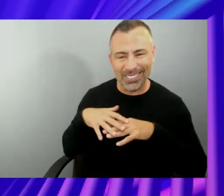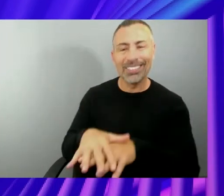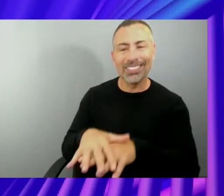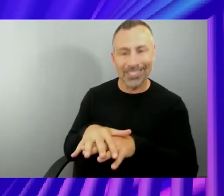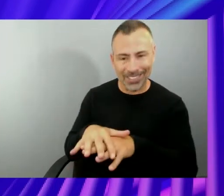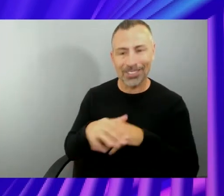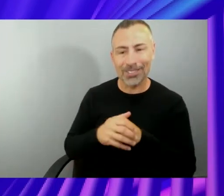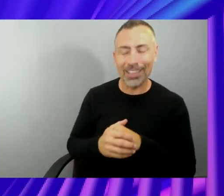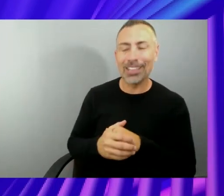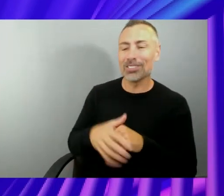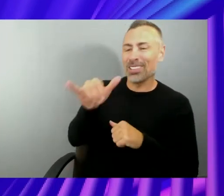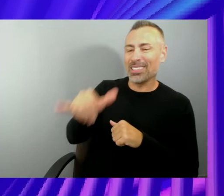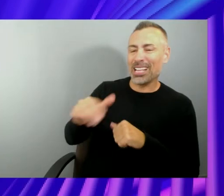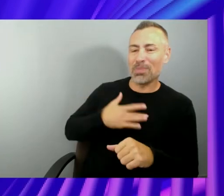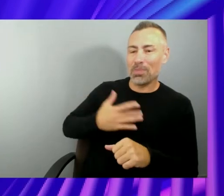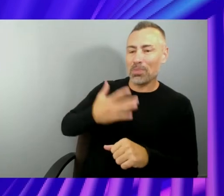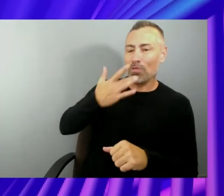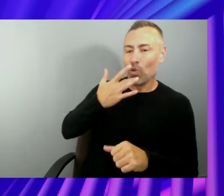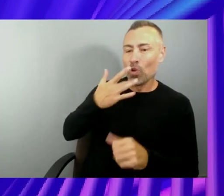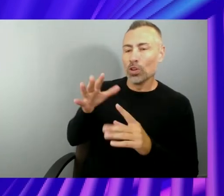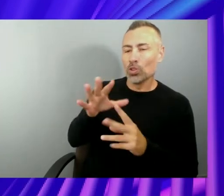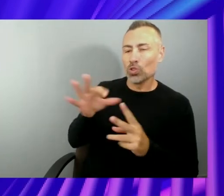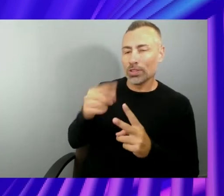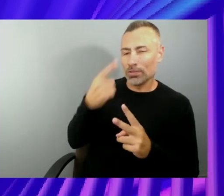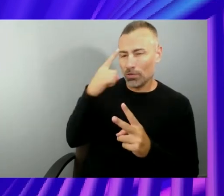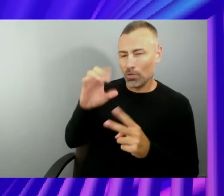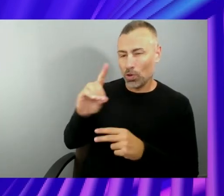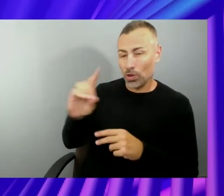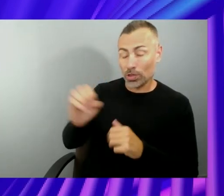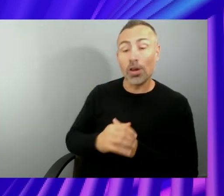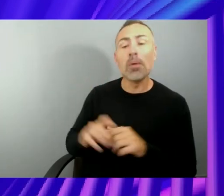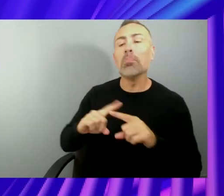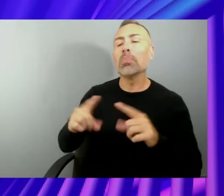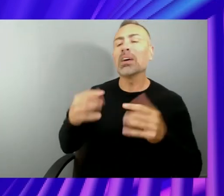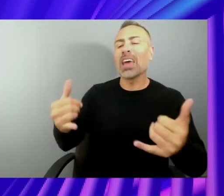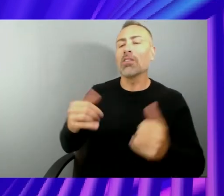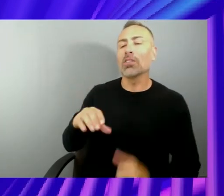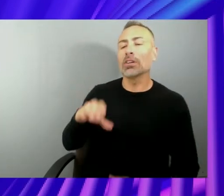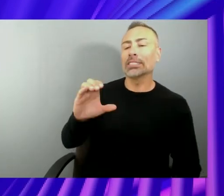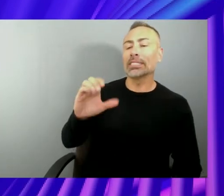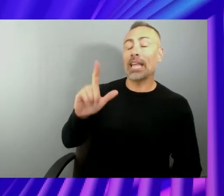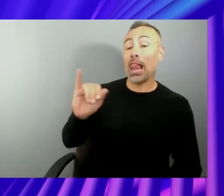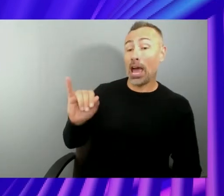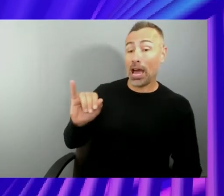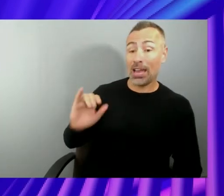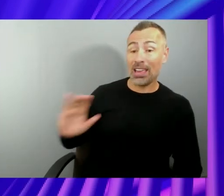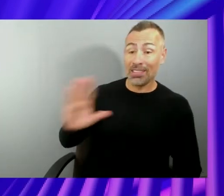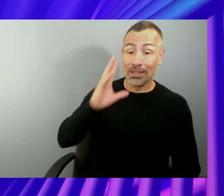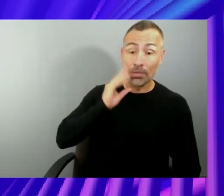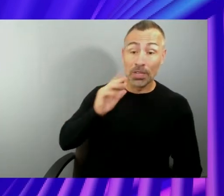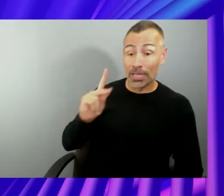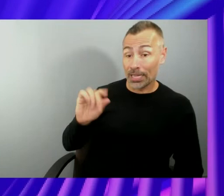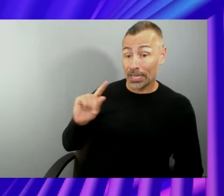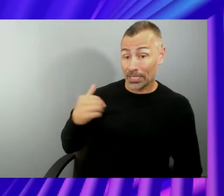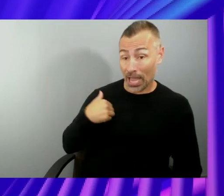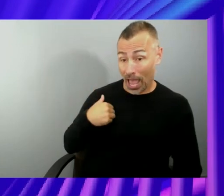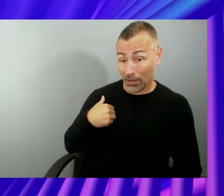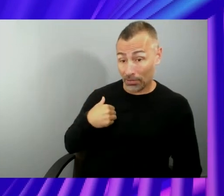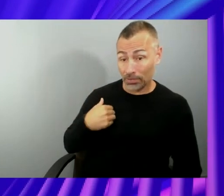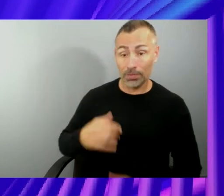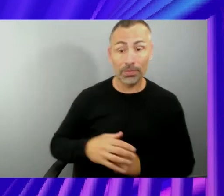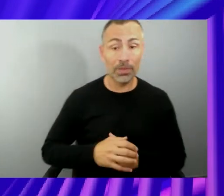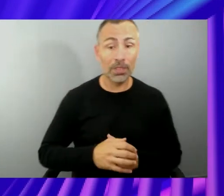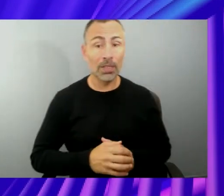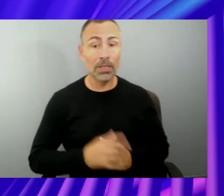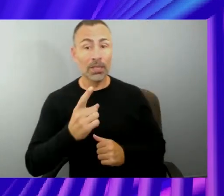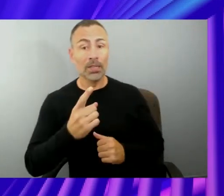you. What about like CLI experience there? Does Kix have a CLI that I could use too? It's in a Docker container,